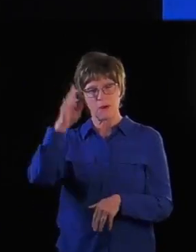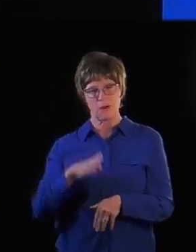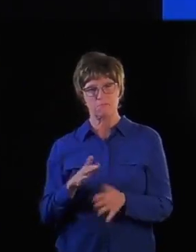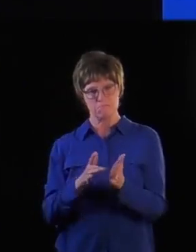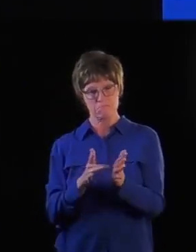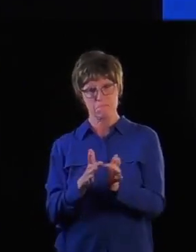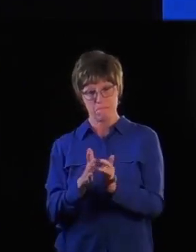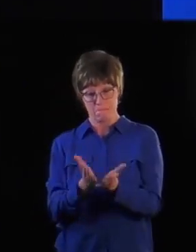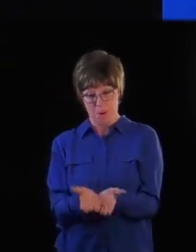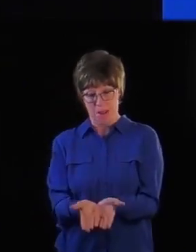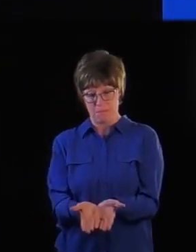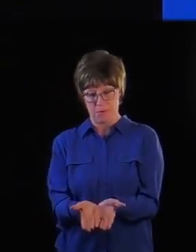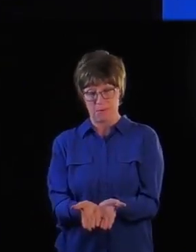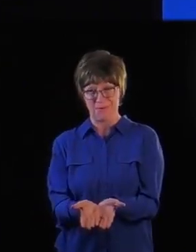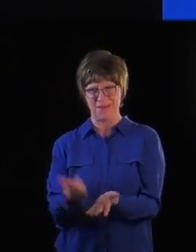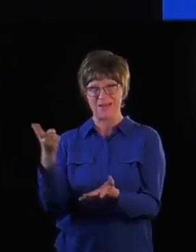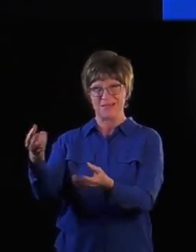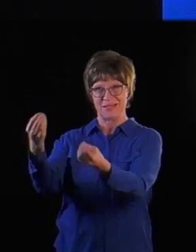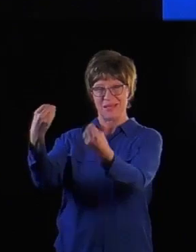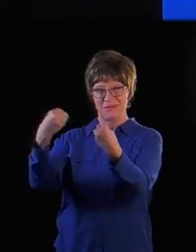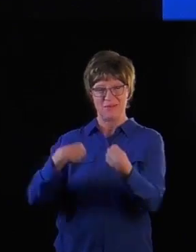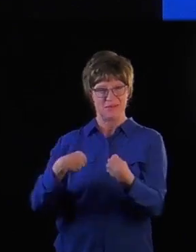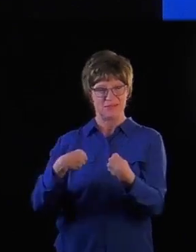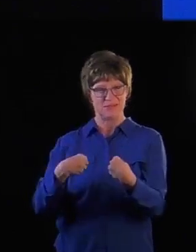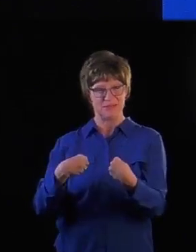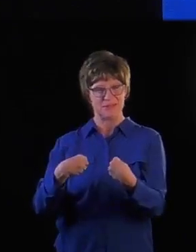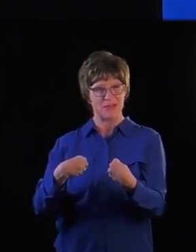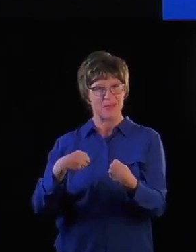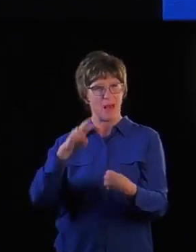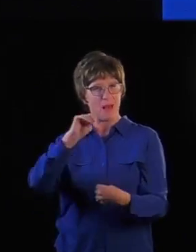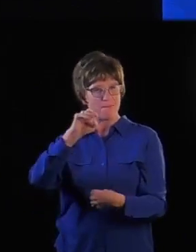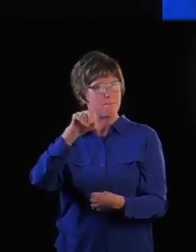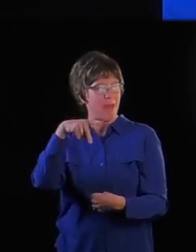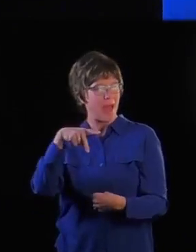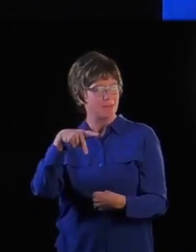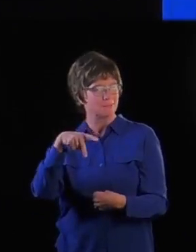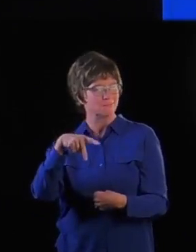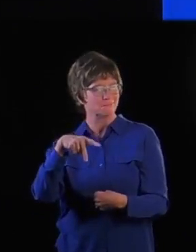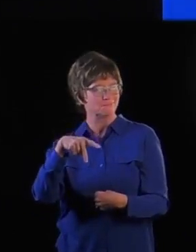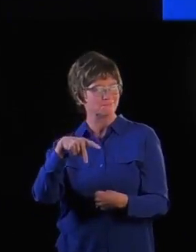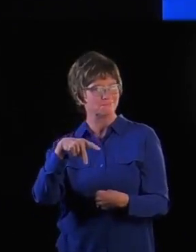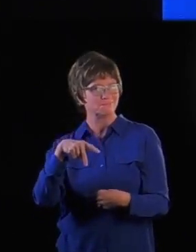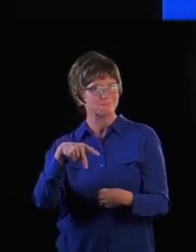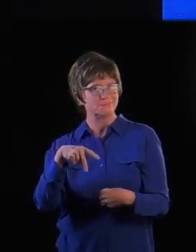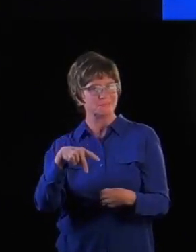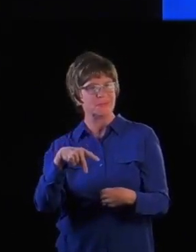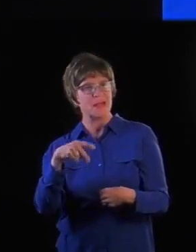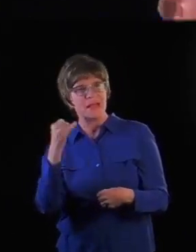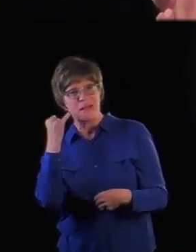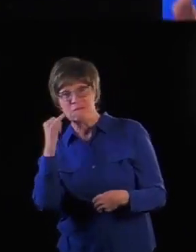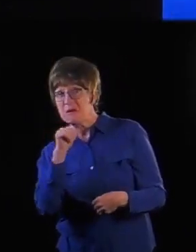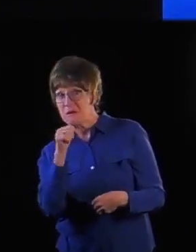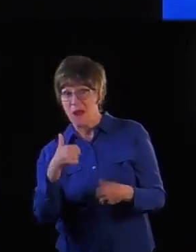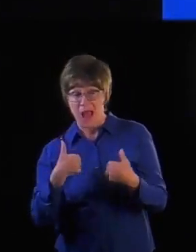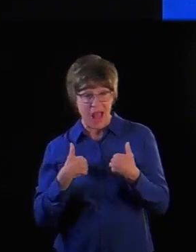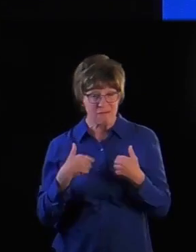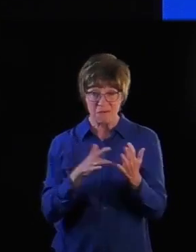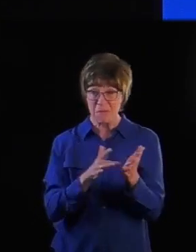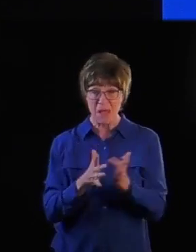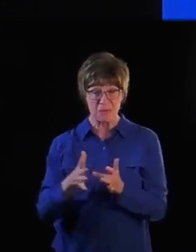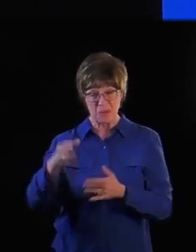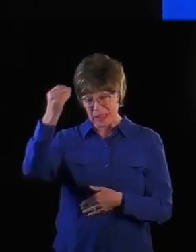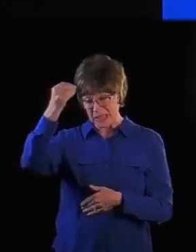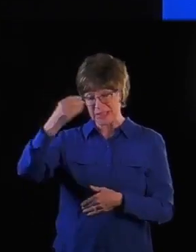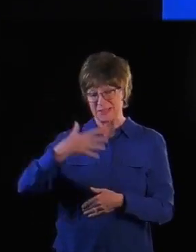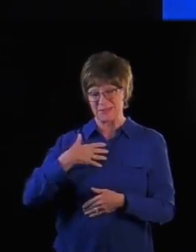because he's given us the roadmap. He's given us the direction. If you don't have a Bible, just let us know.